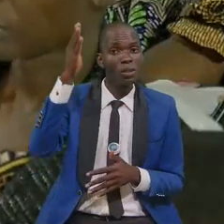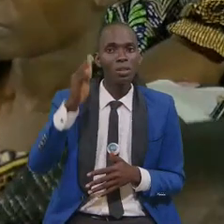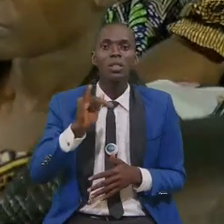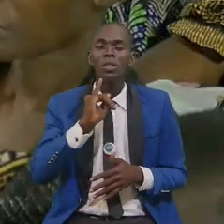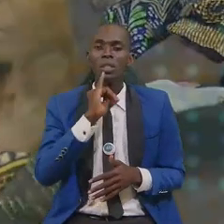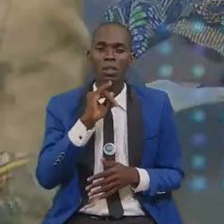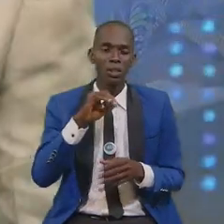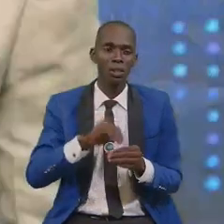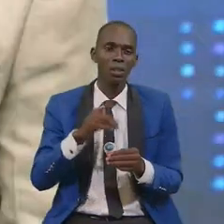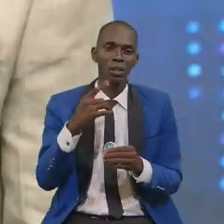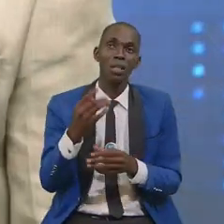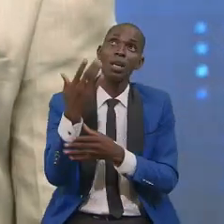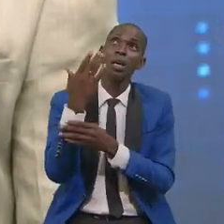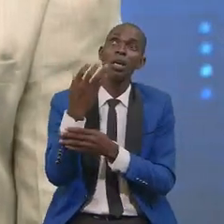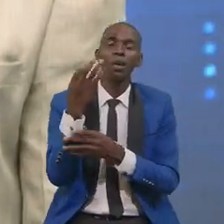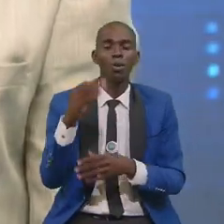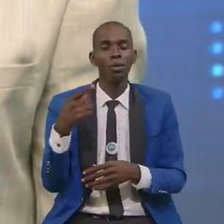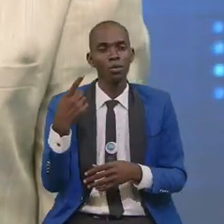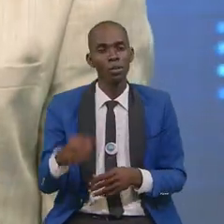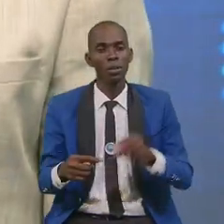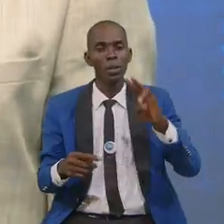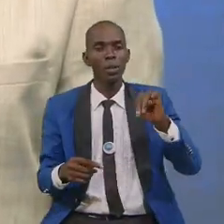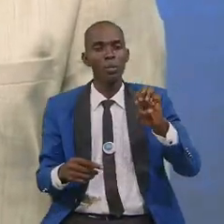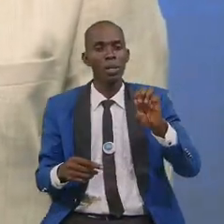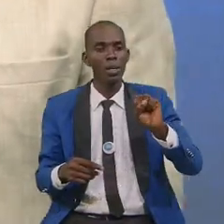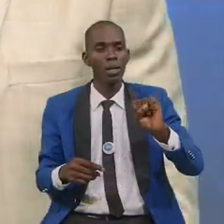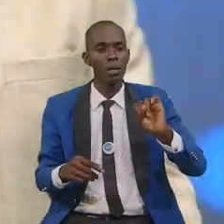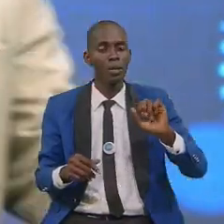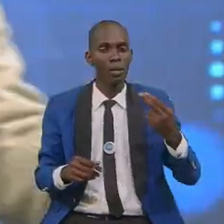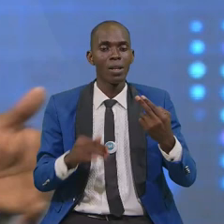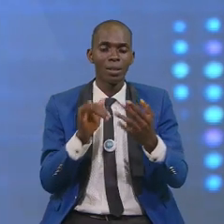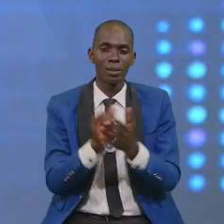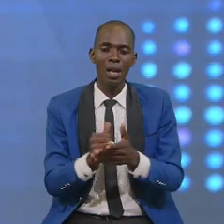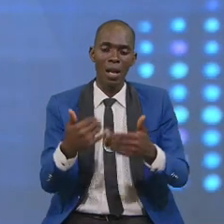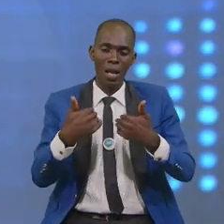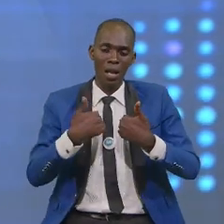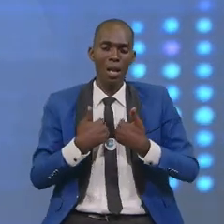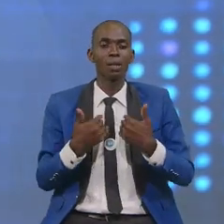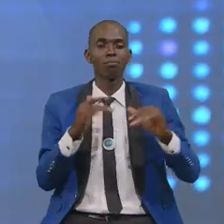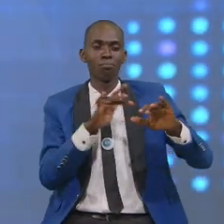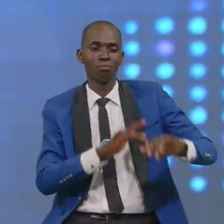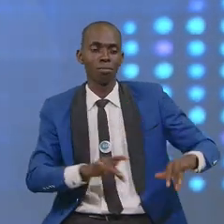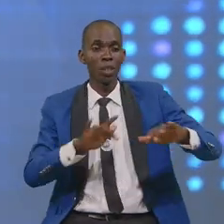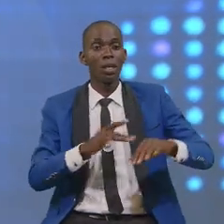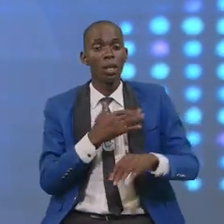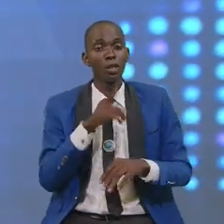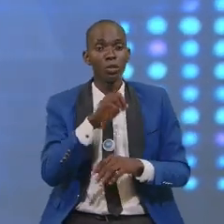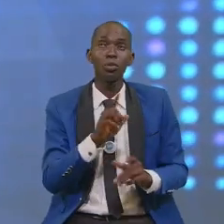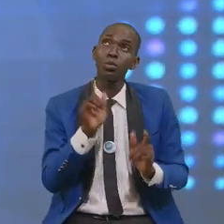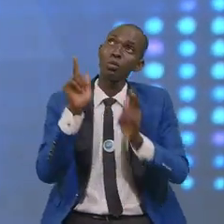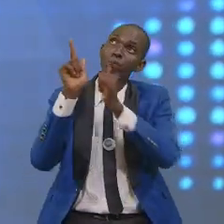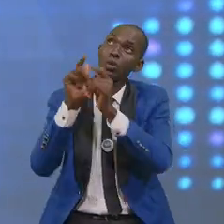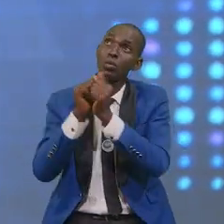hands of the Messiah that has mercy. And you come to him, and if